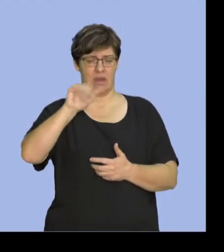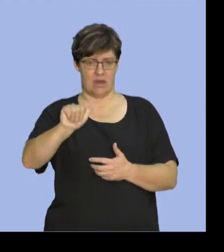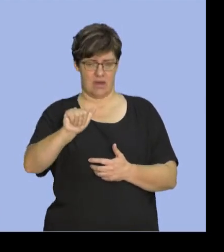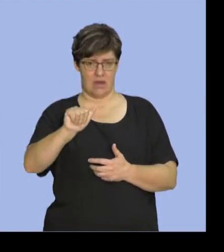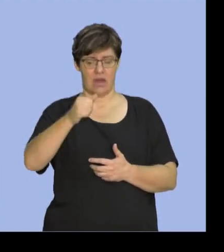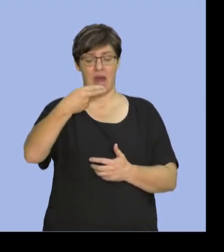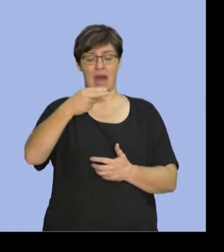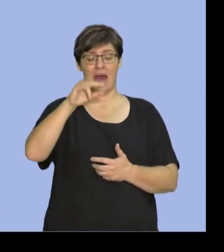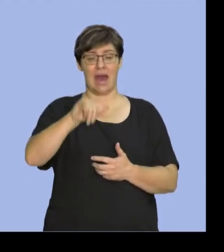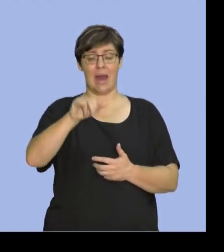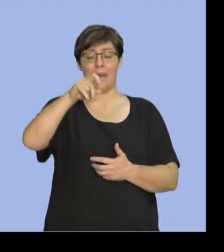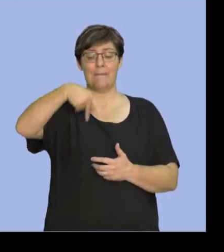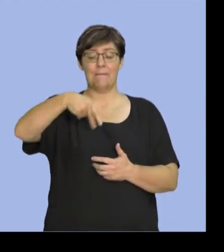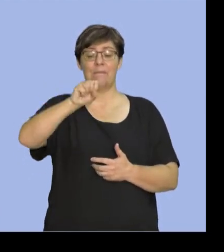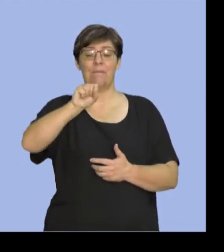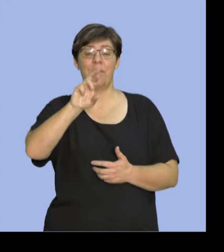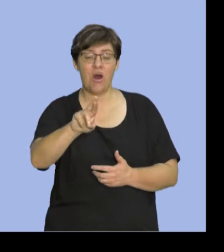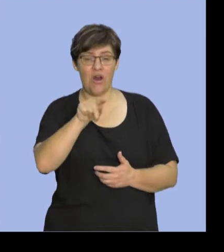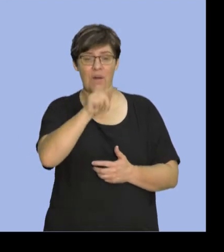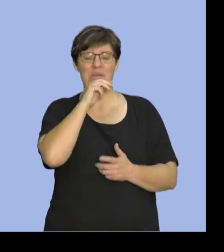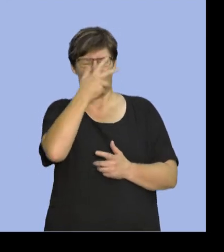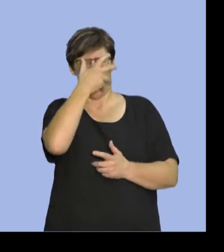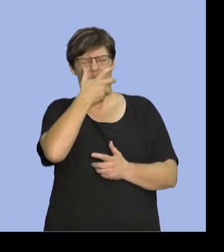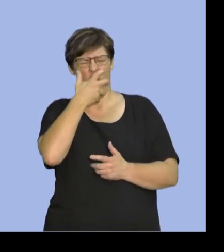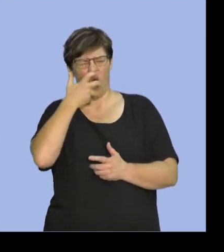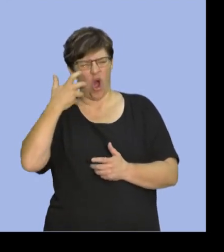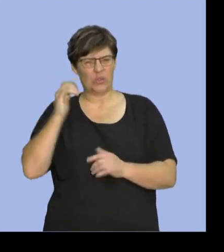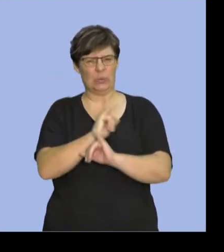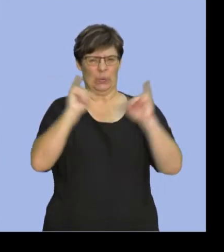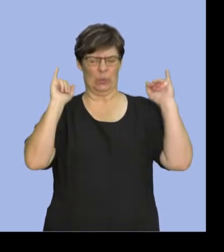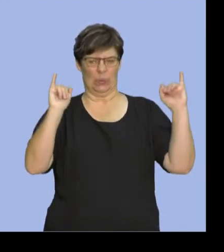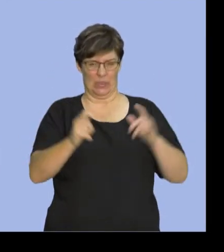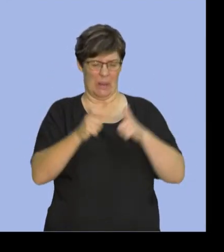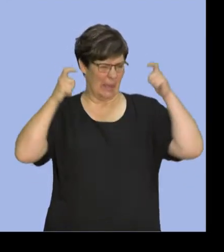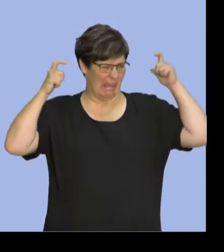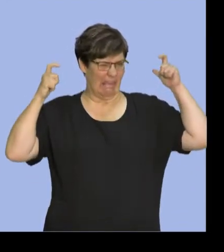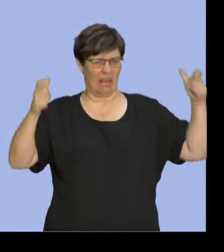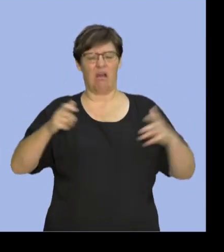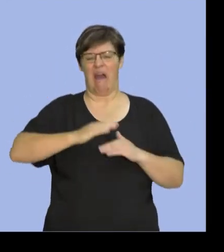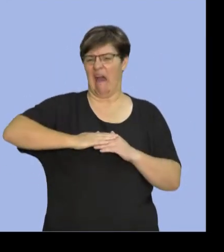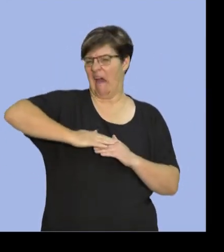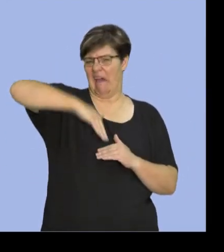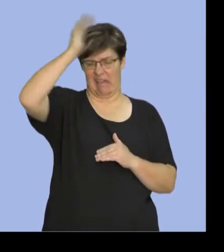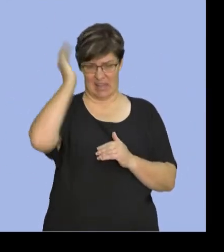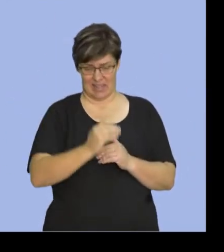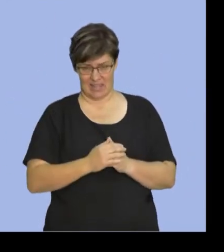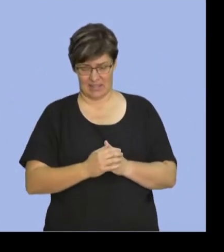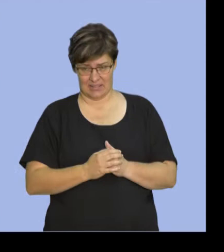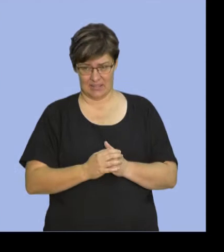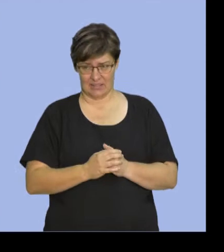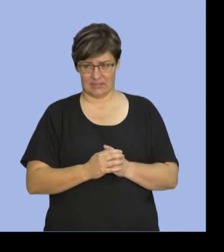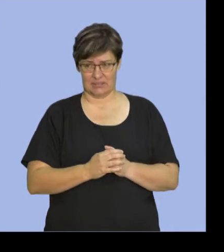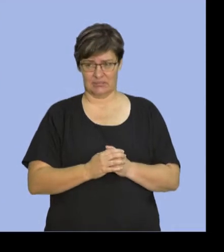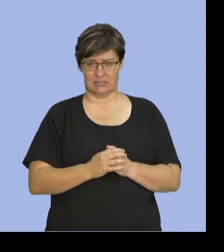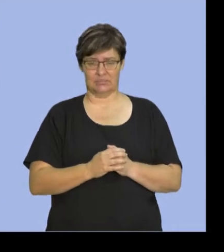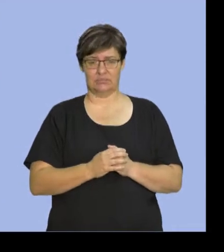So think of the hypermarket that you go to. It's a big store, so it's high, large increase in